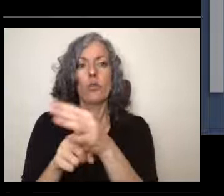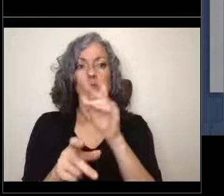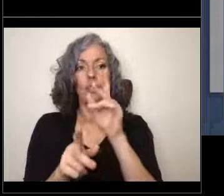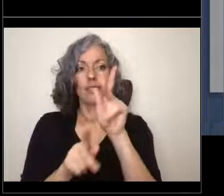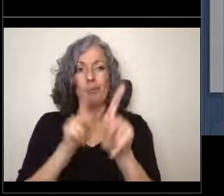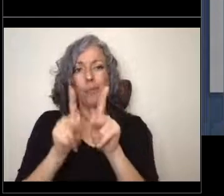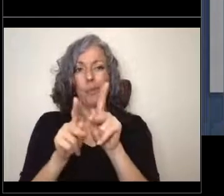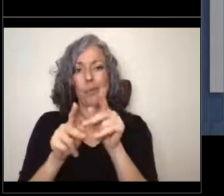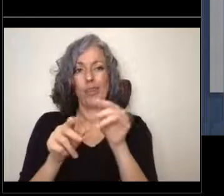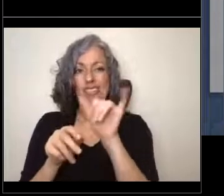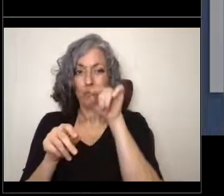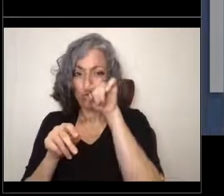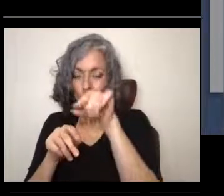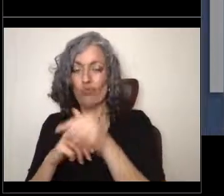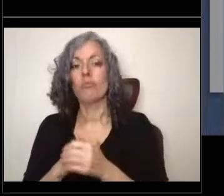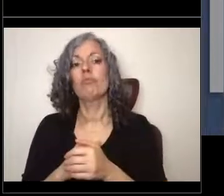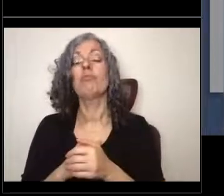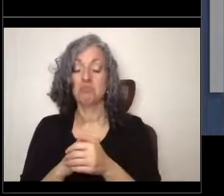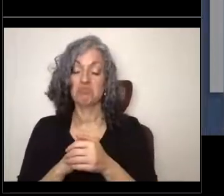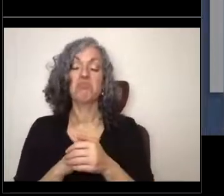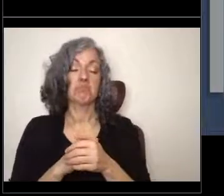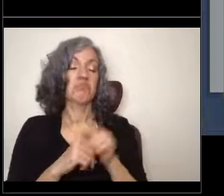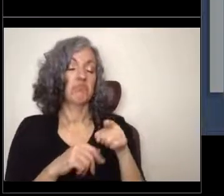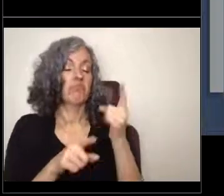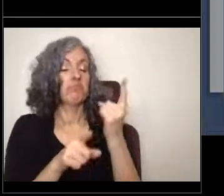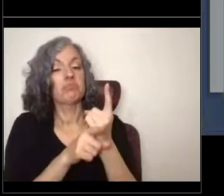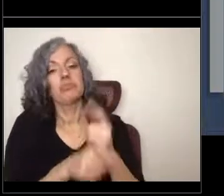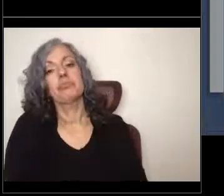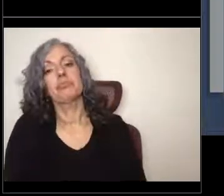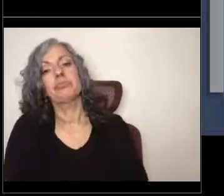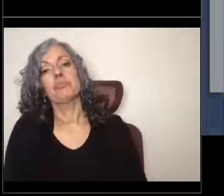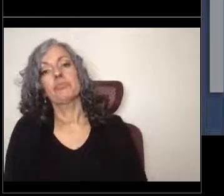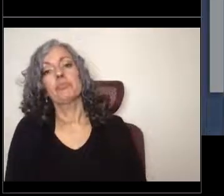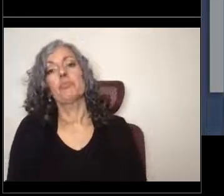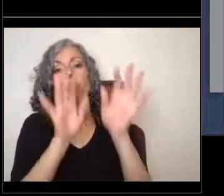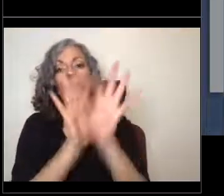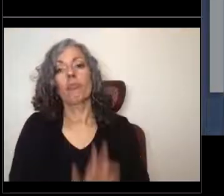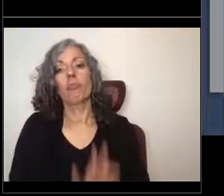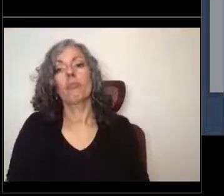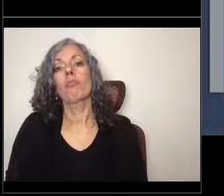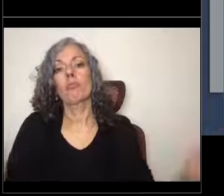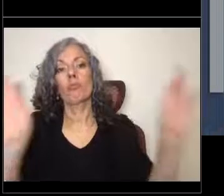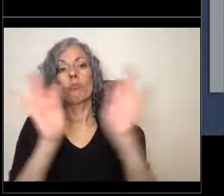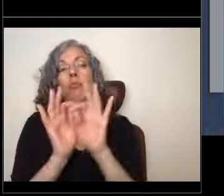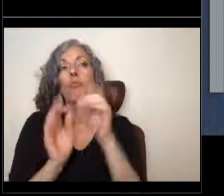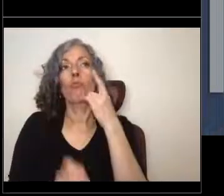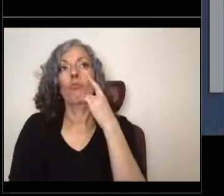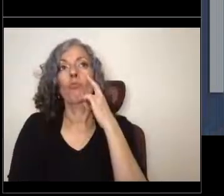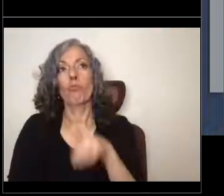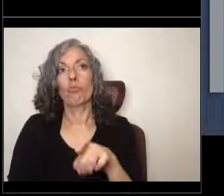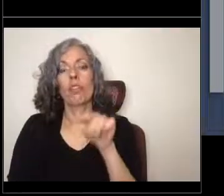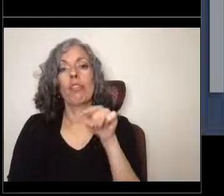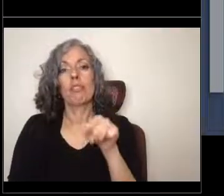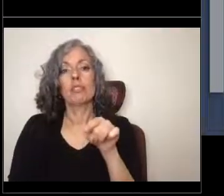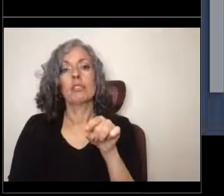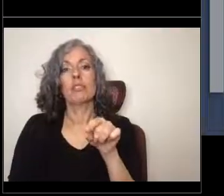Yeah, I appreciate that, Mitch. So it's important to note, you know, this is a framework, and we